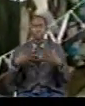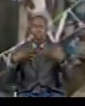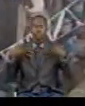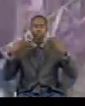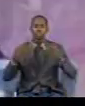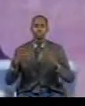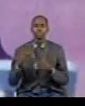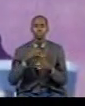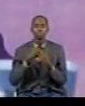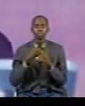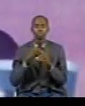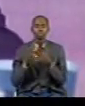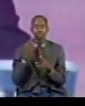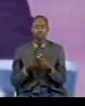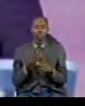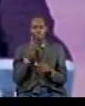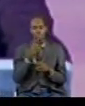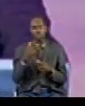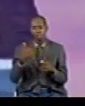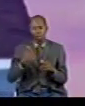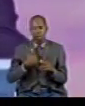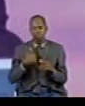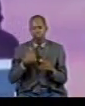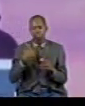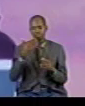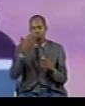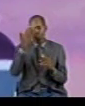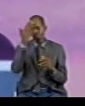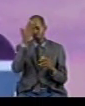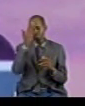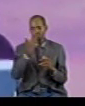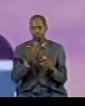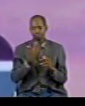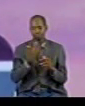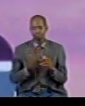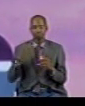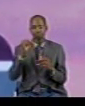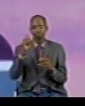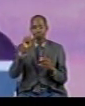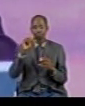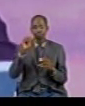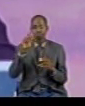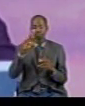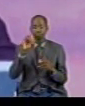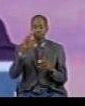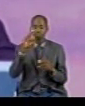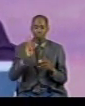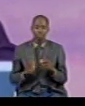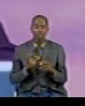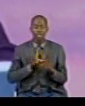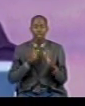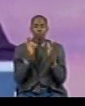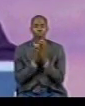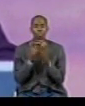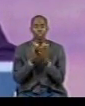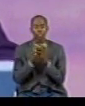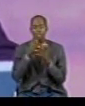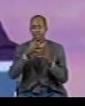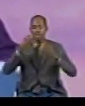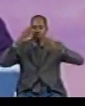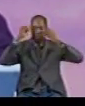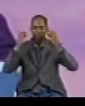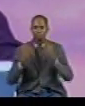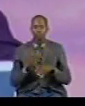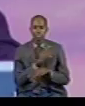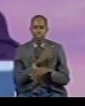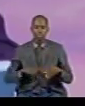have stroke, I pray that the power of the Lord will get into you right now.